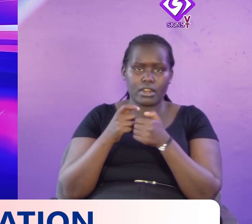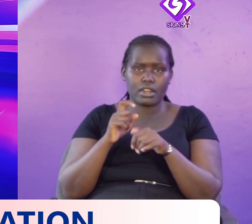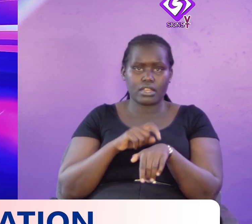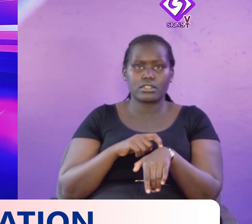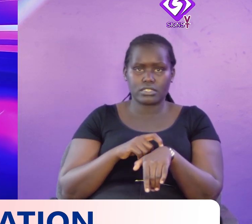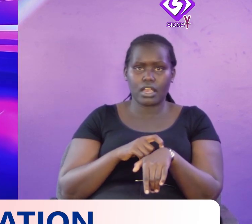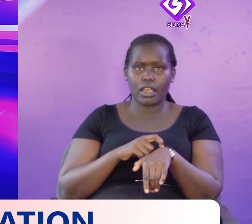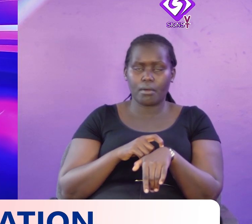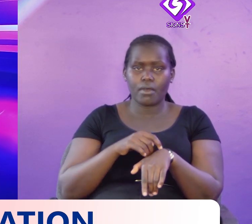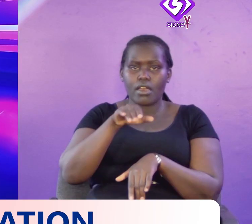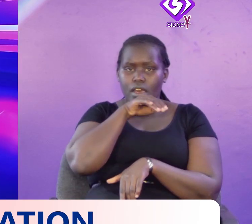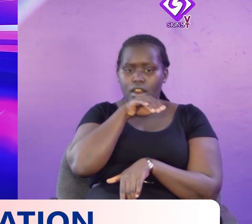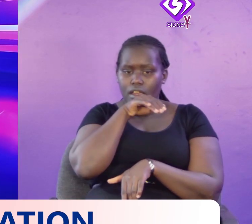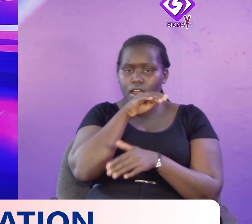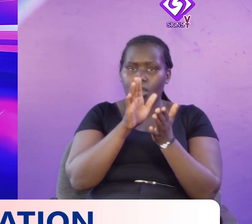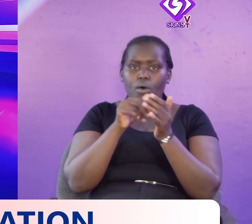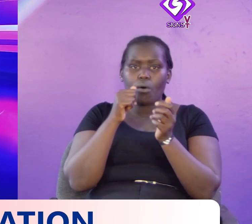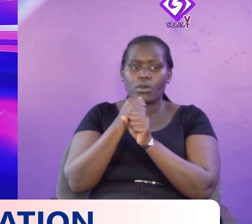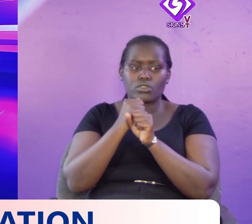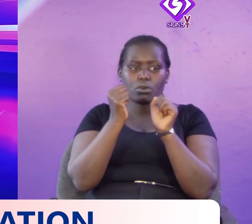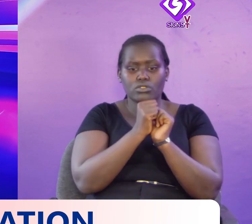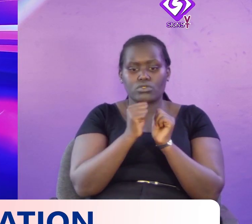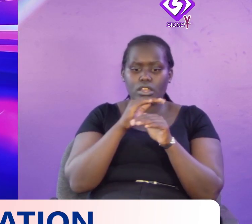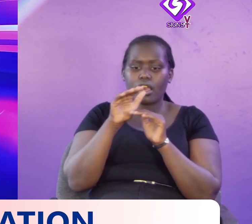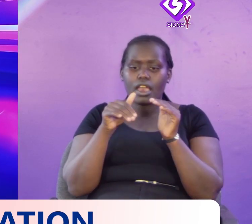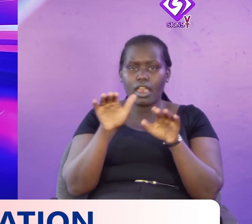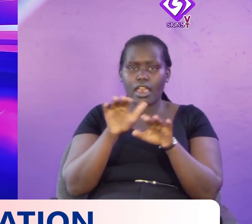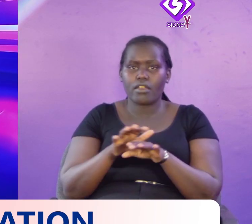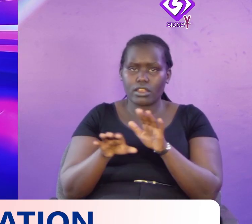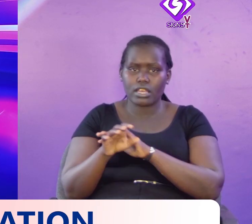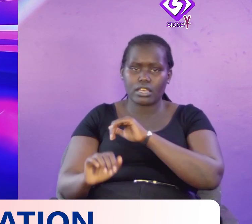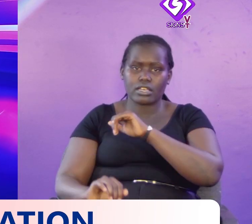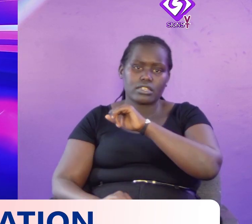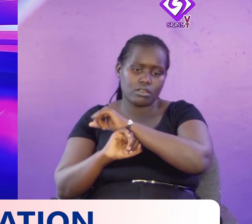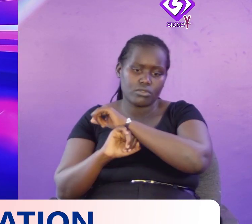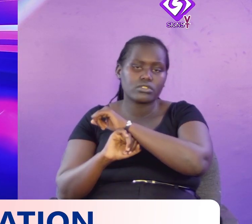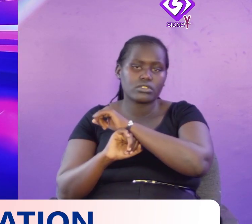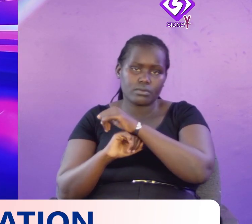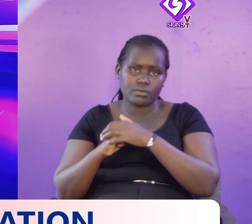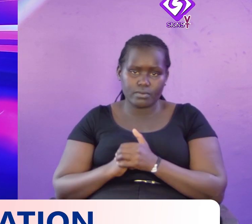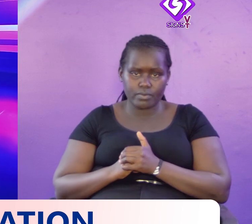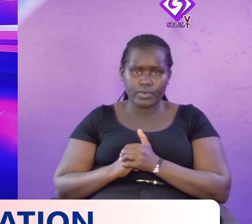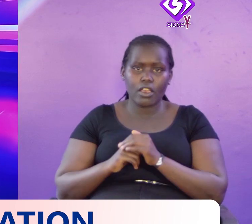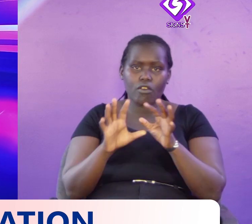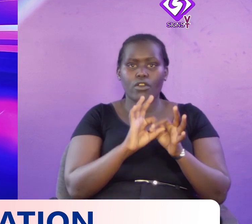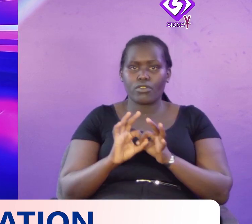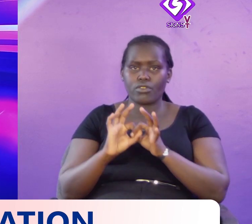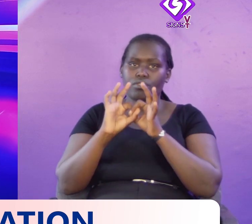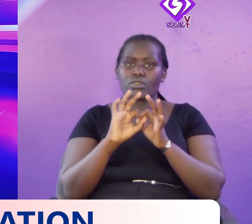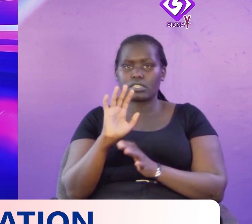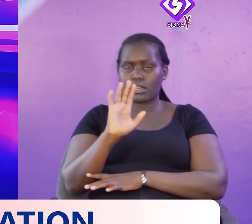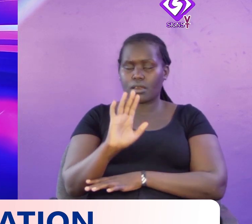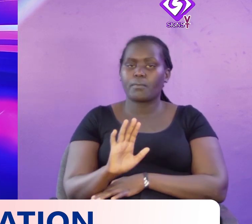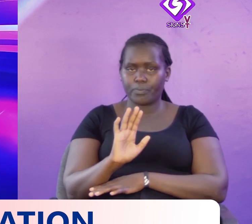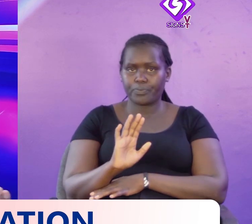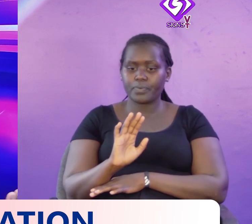President Kibaki worked together. Every Kenya was in support of their unity. And within